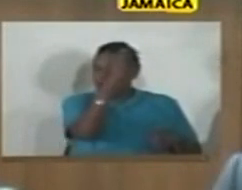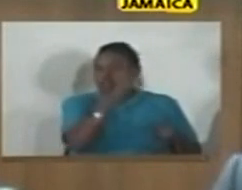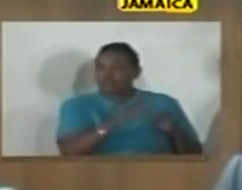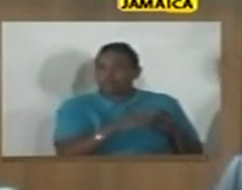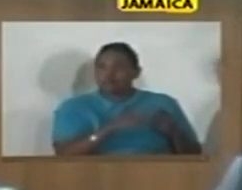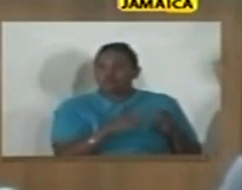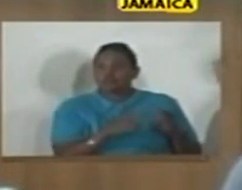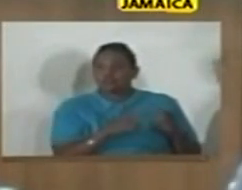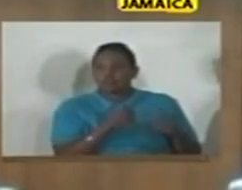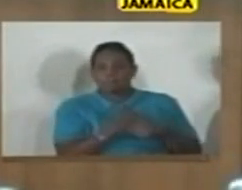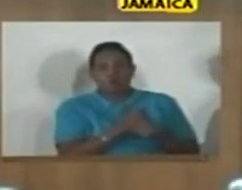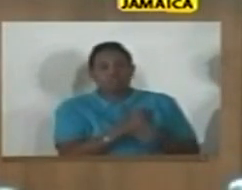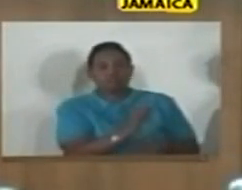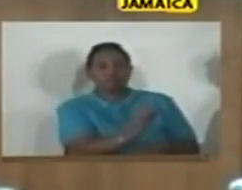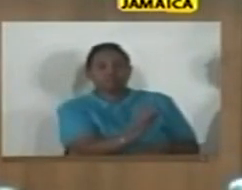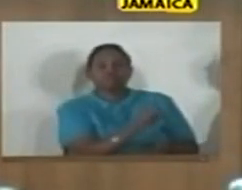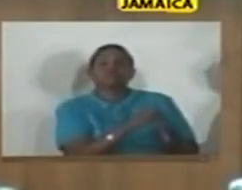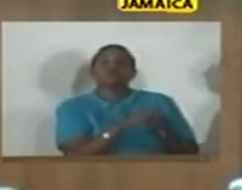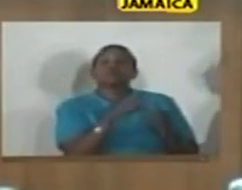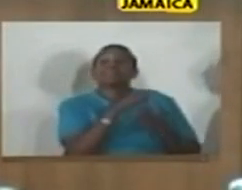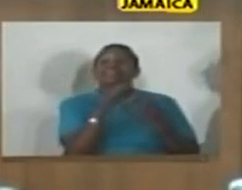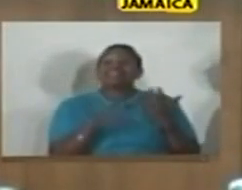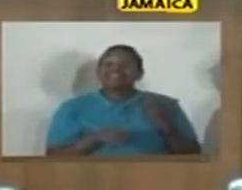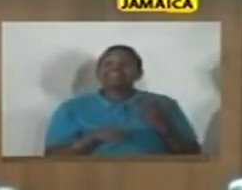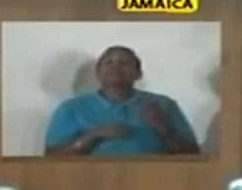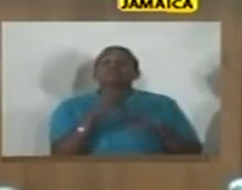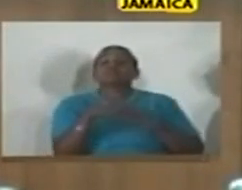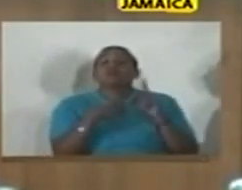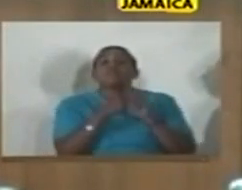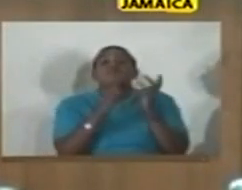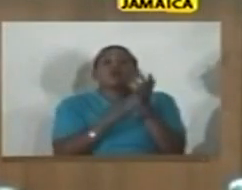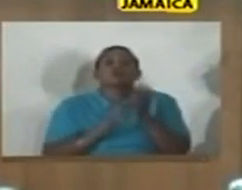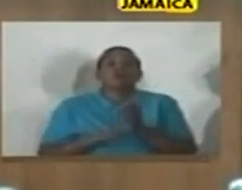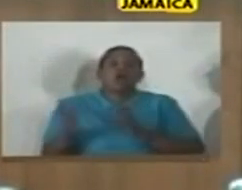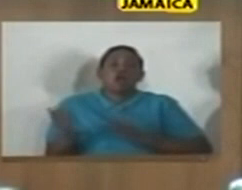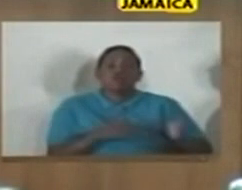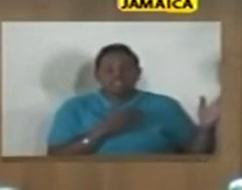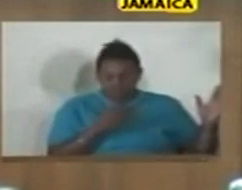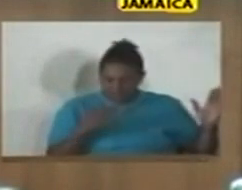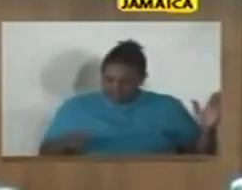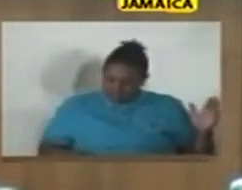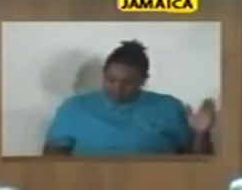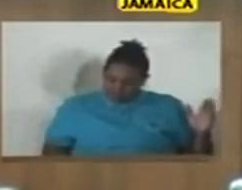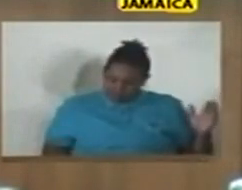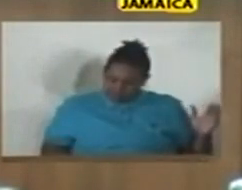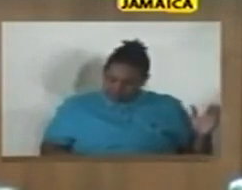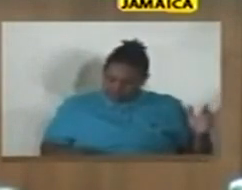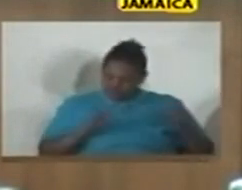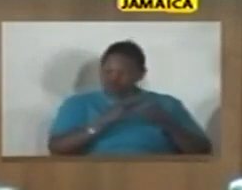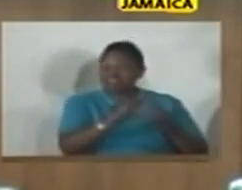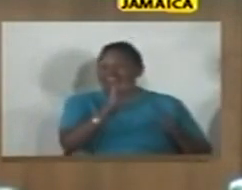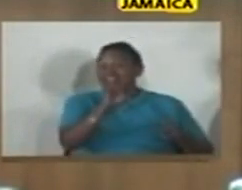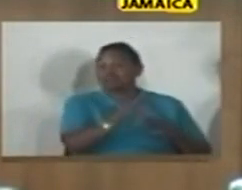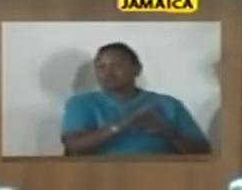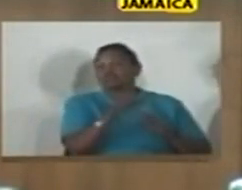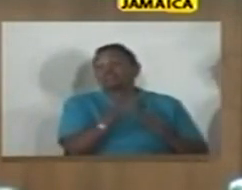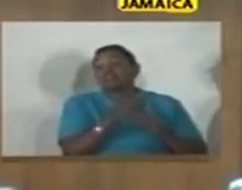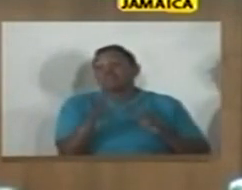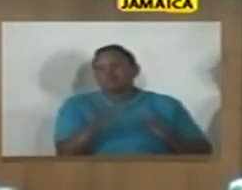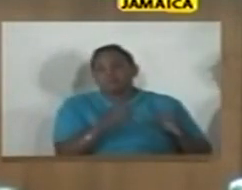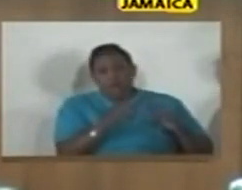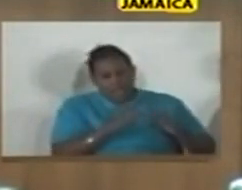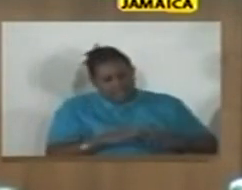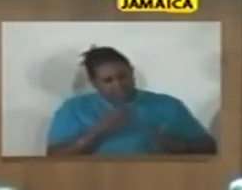lowered productivity associated with these forms of contractual arrangements. In this regard, the Ministry is prepared to examine